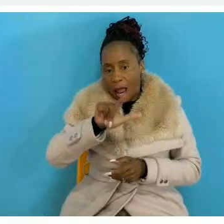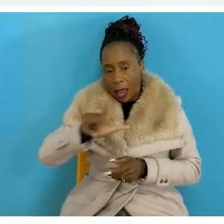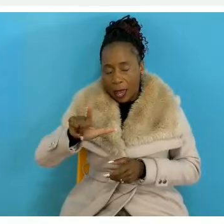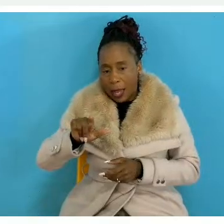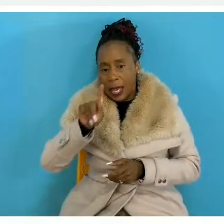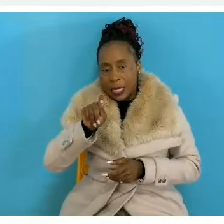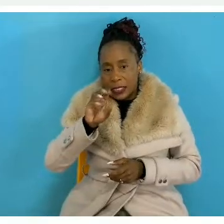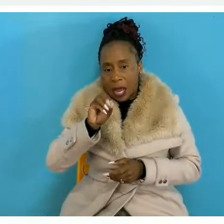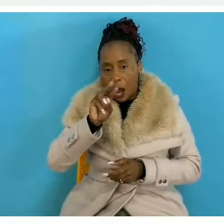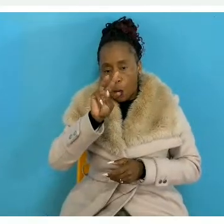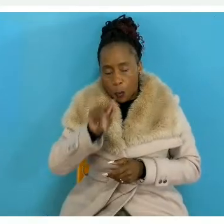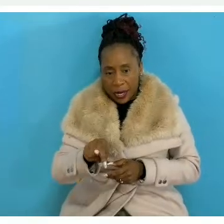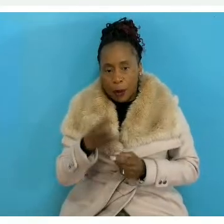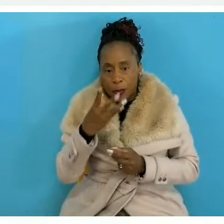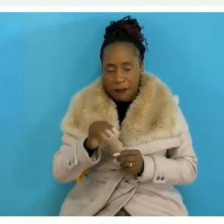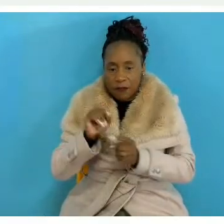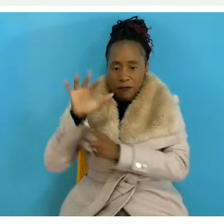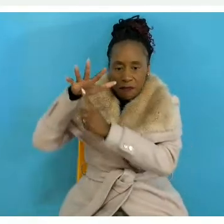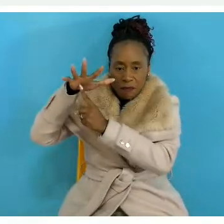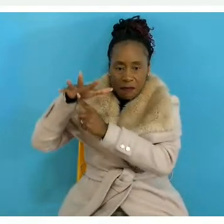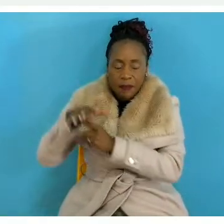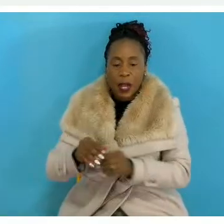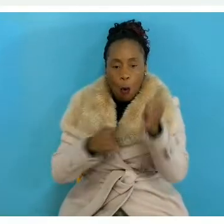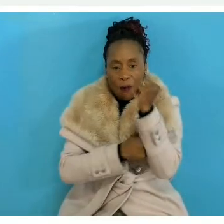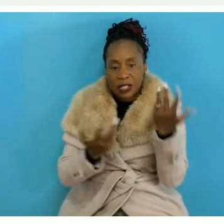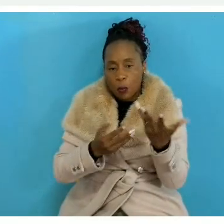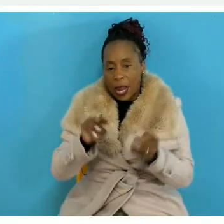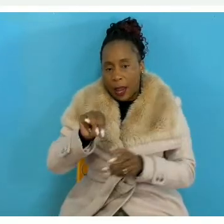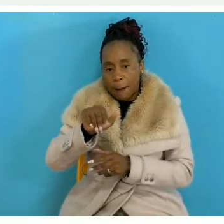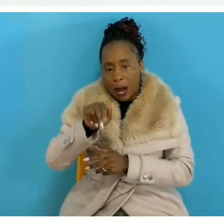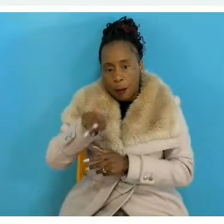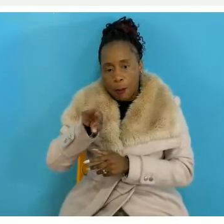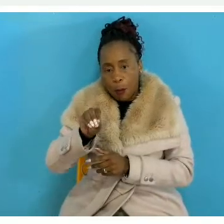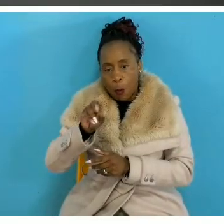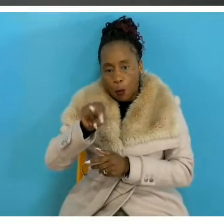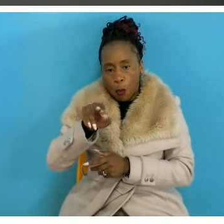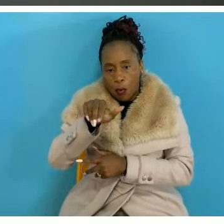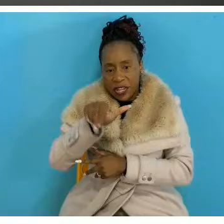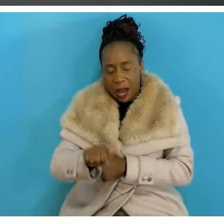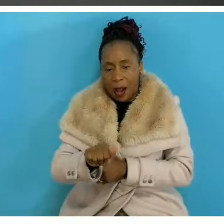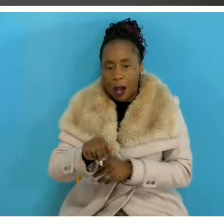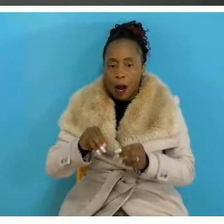is in Maponya Mall, but also we have an online access as well.